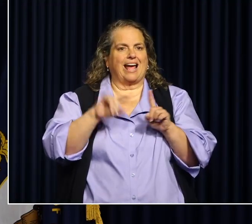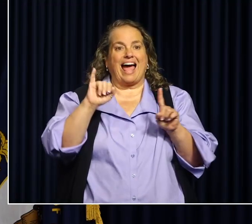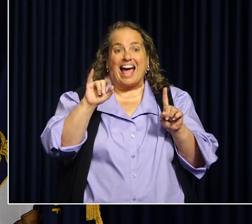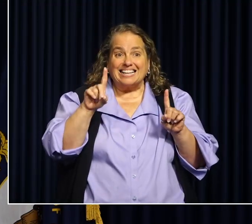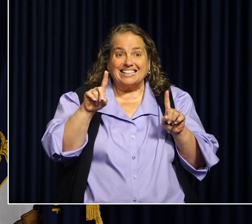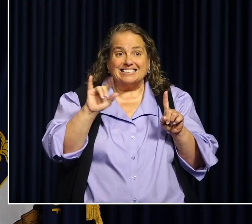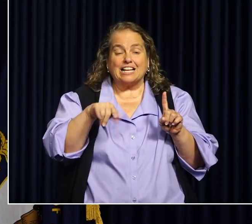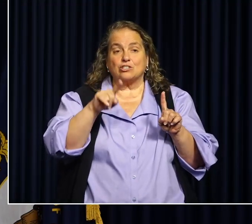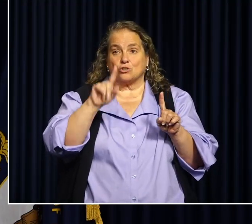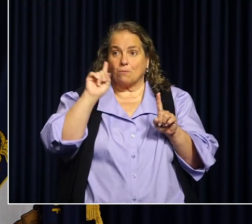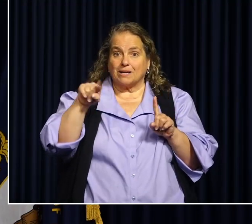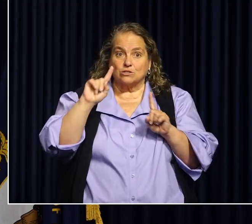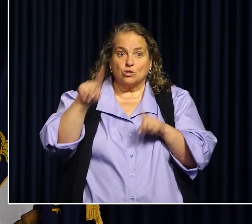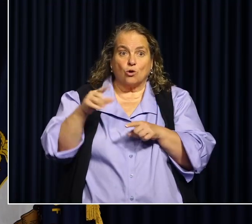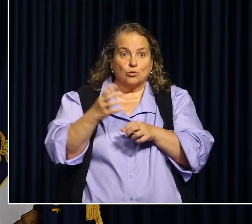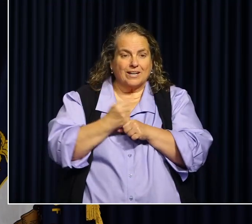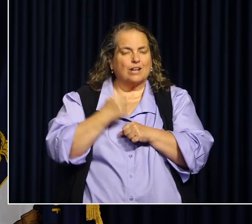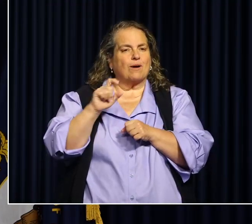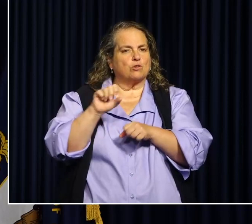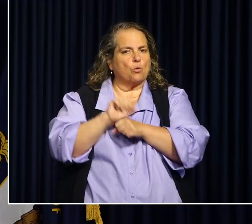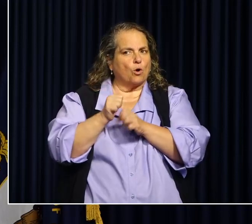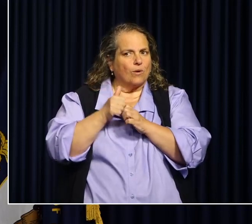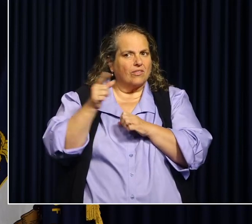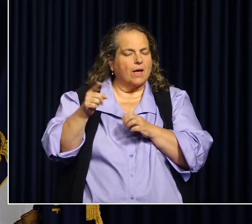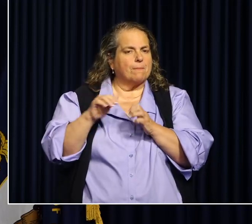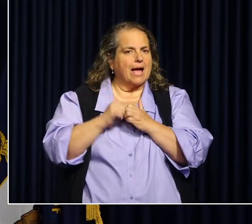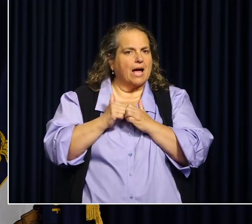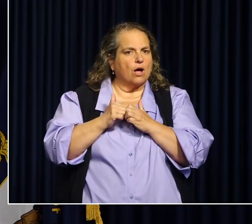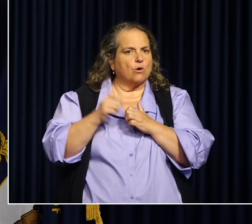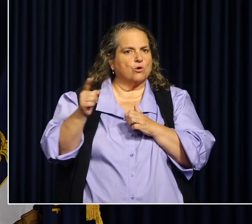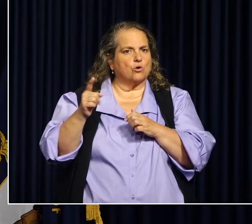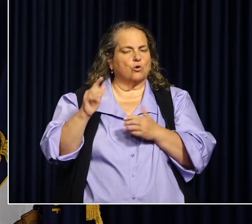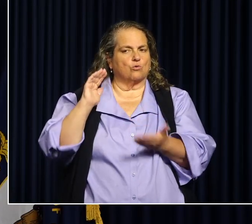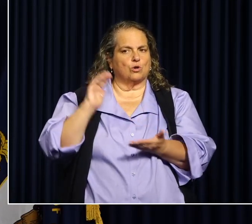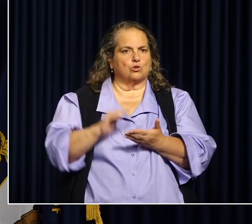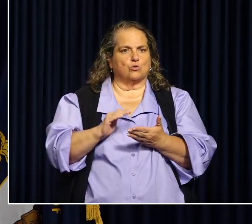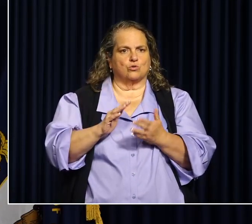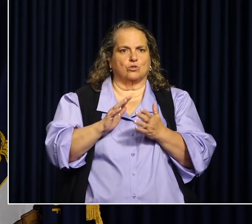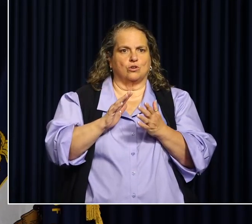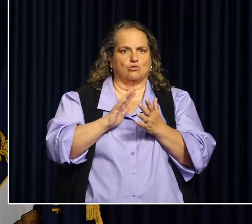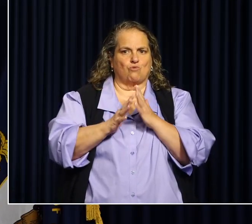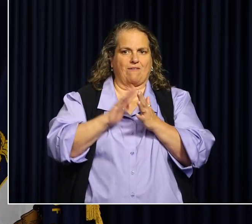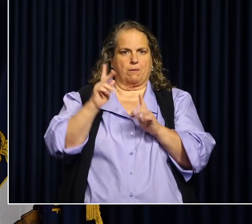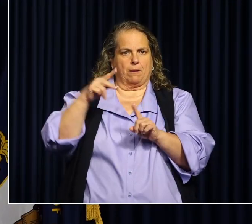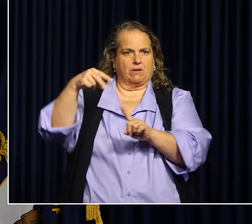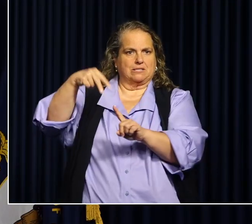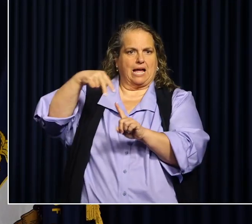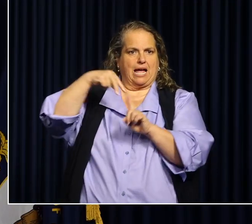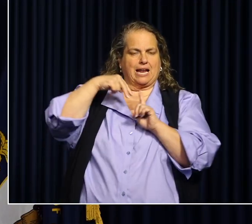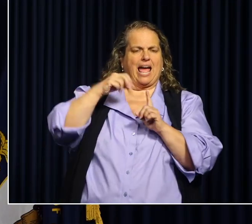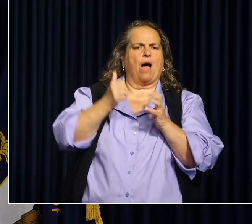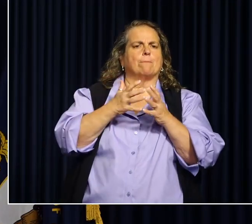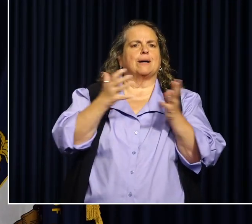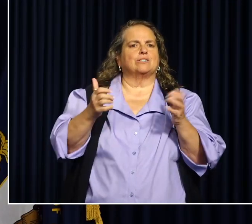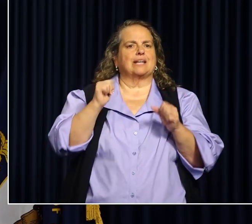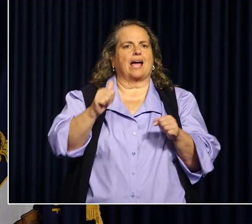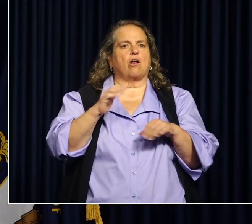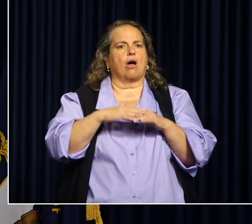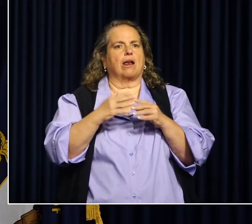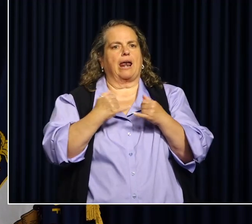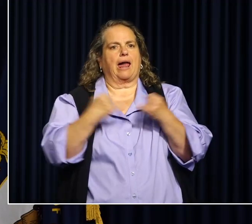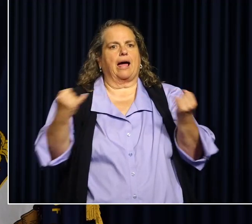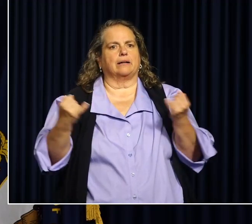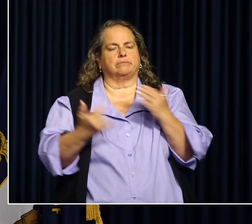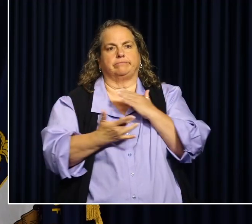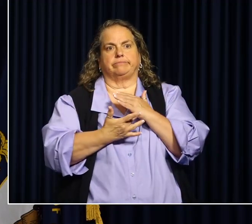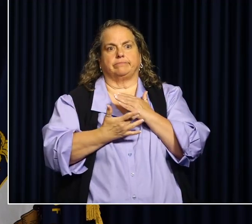that you go in to get, and we need to work with them on how you reduce the traffic, how much of that can now be done online, because all of us would